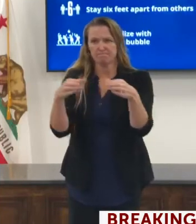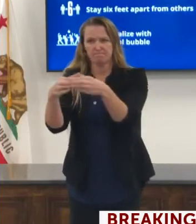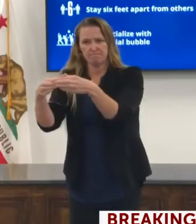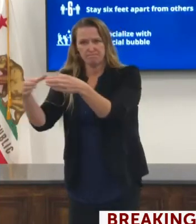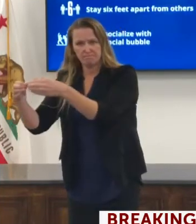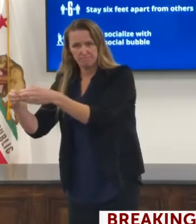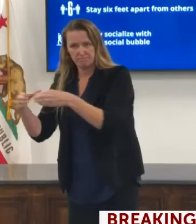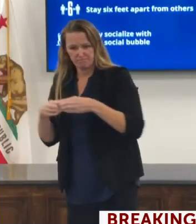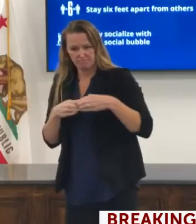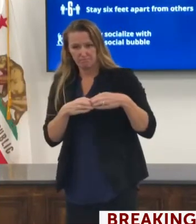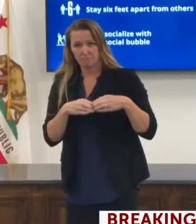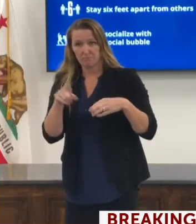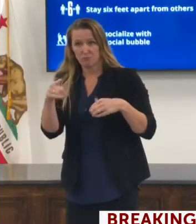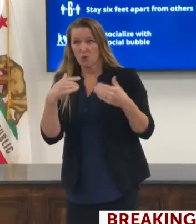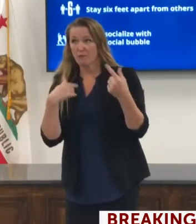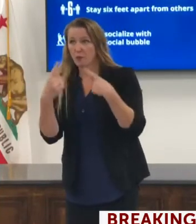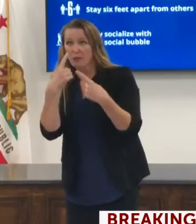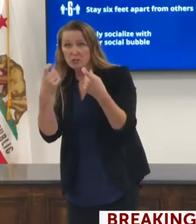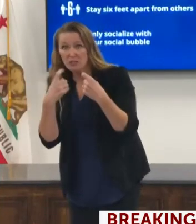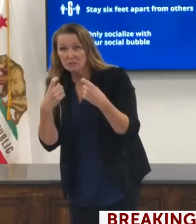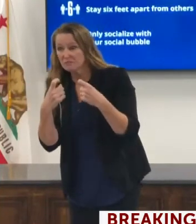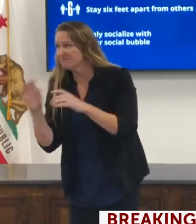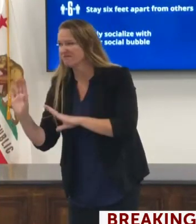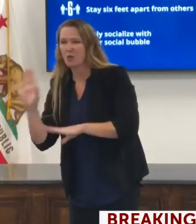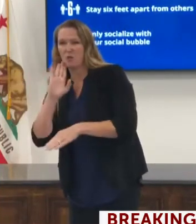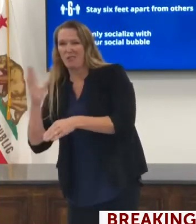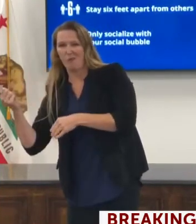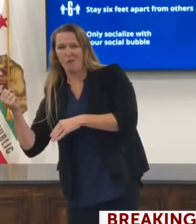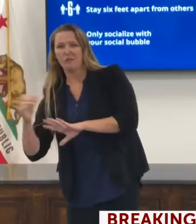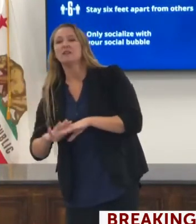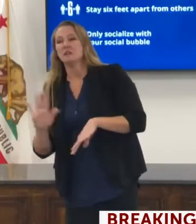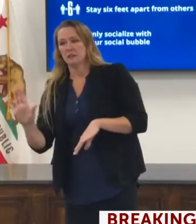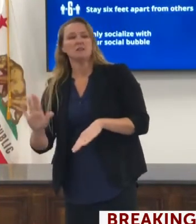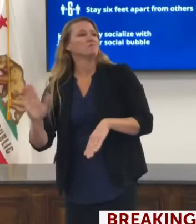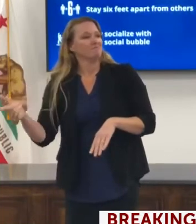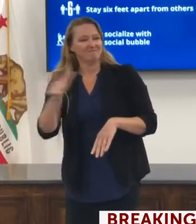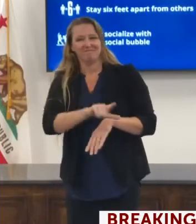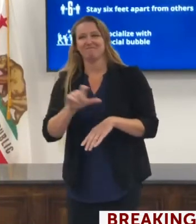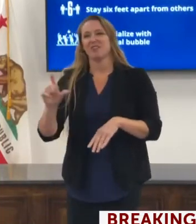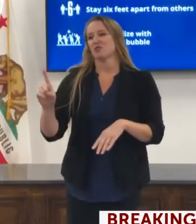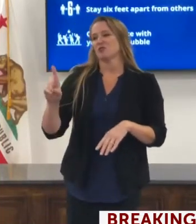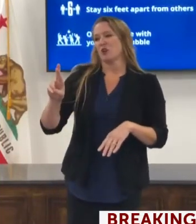Okay. I'd like to introduce my colleague, Scott Smith.